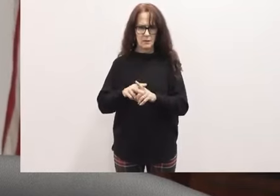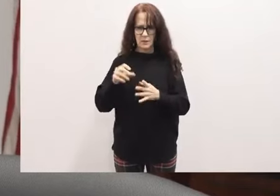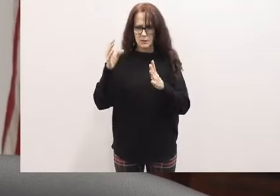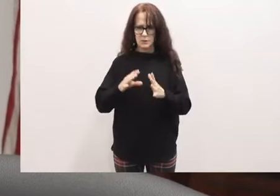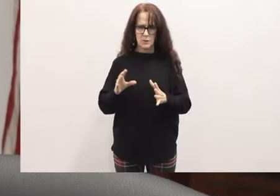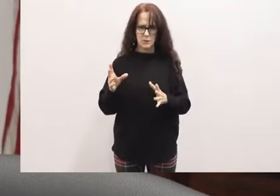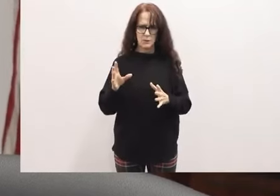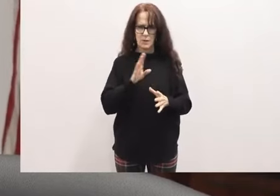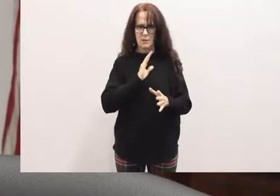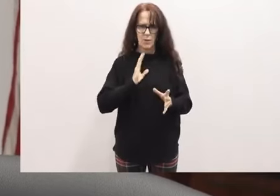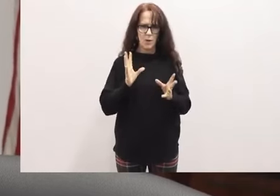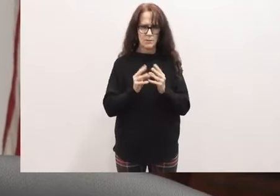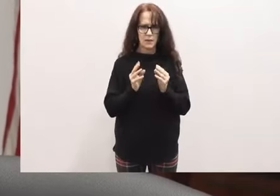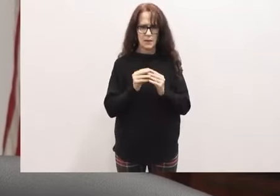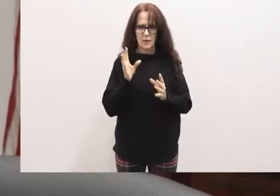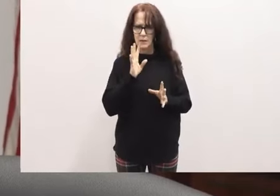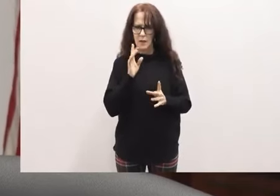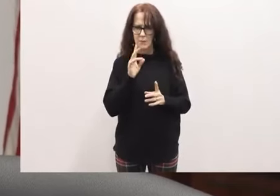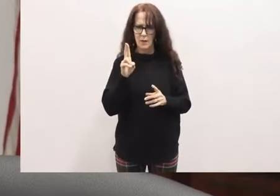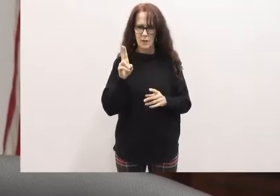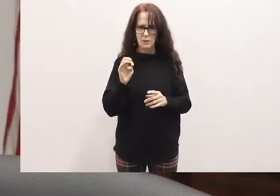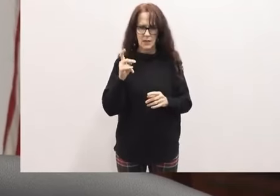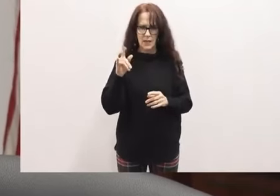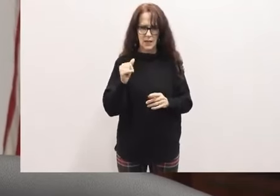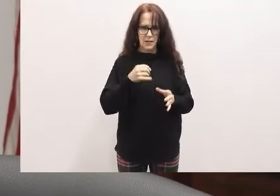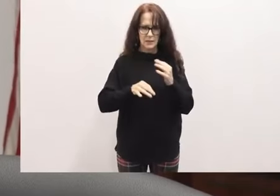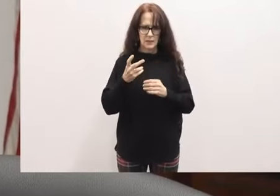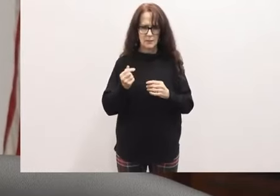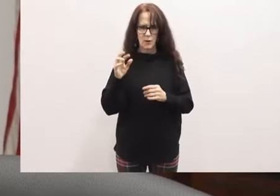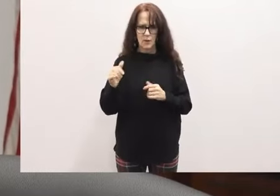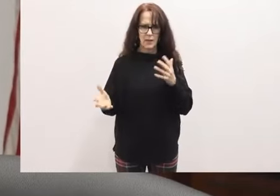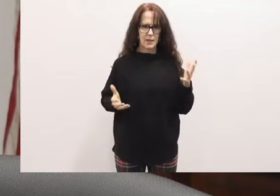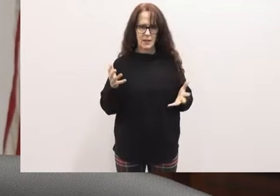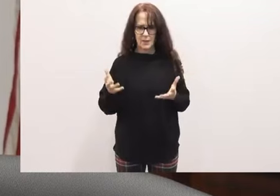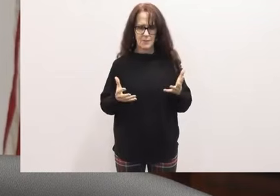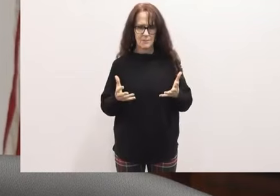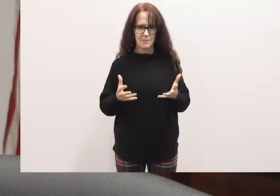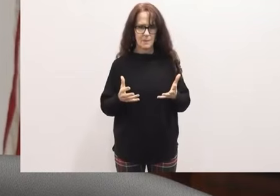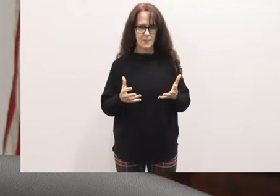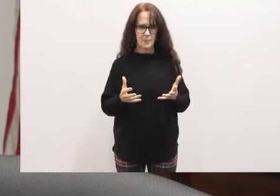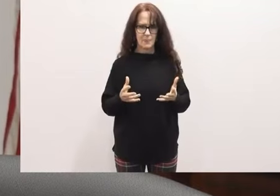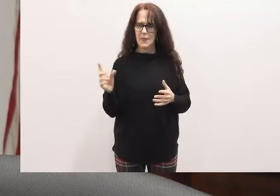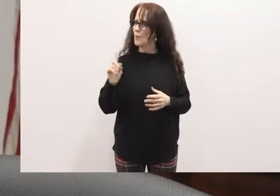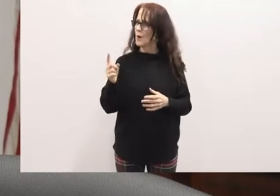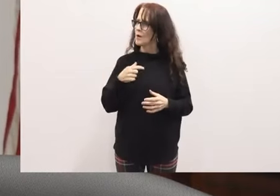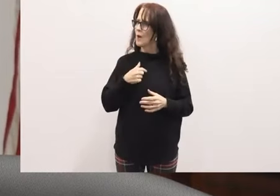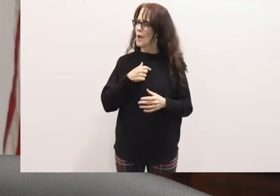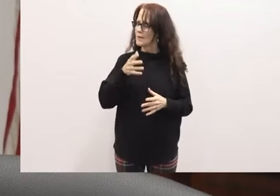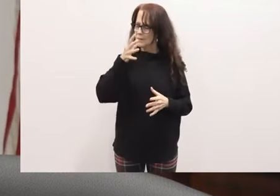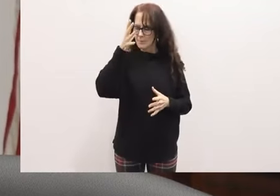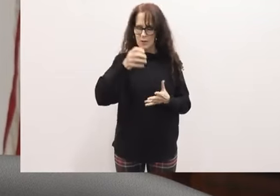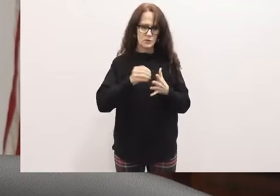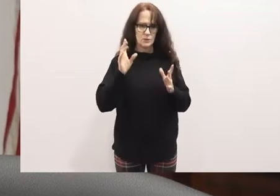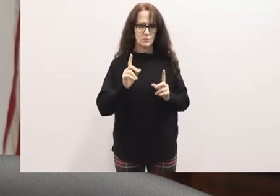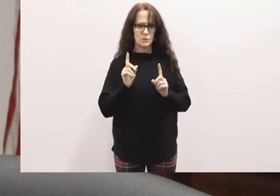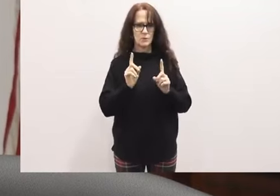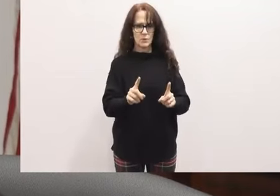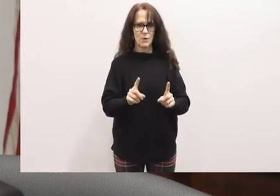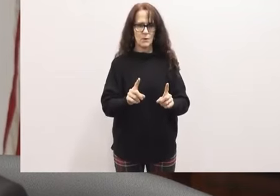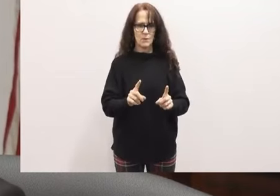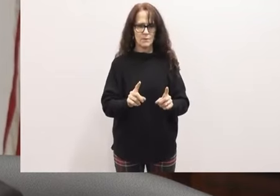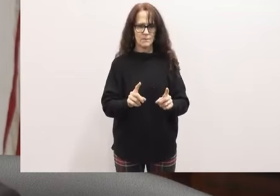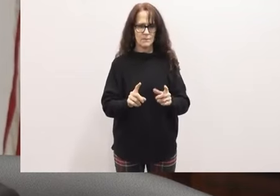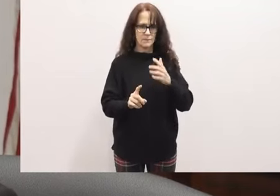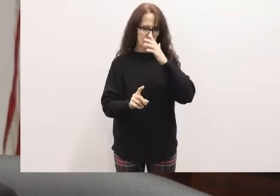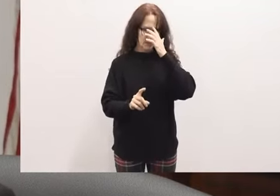coming to board meetings, talking about going to UCLA instead of Berkeley. Where do I, as a parent or as a student, go?